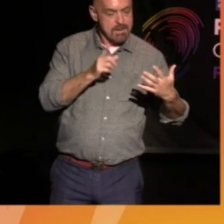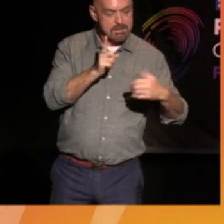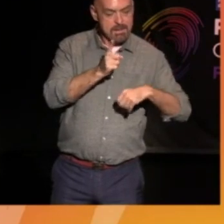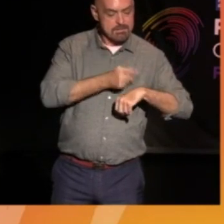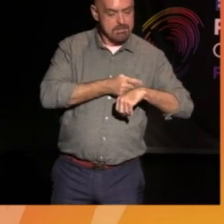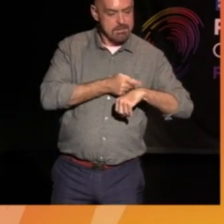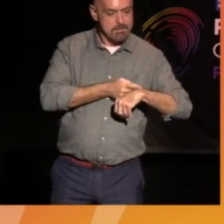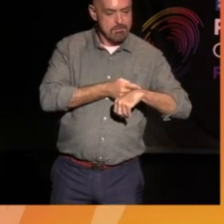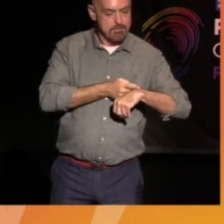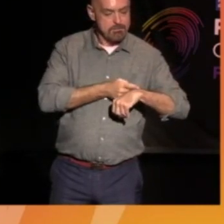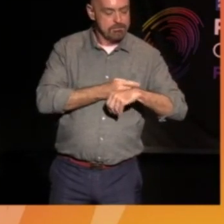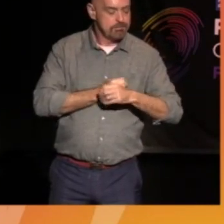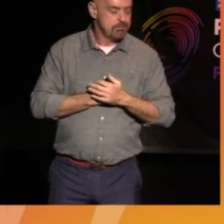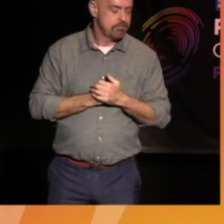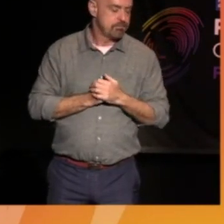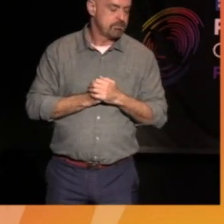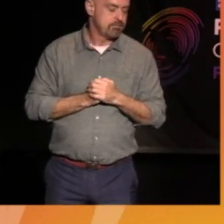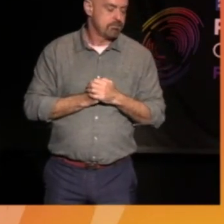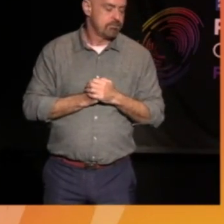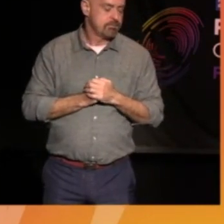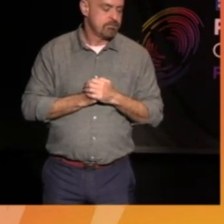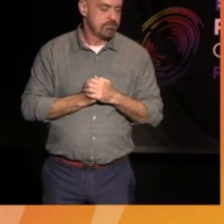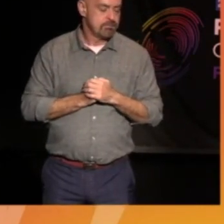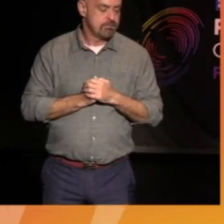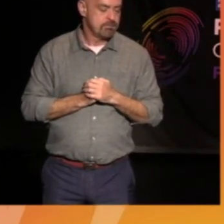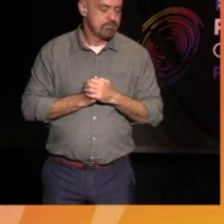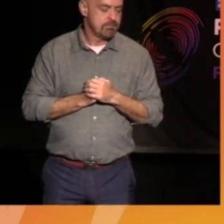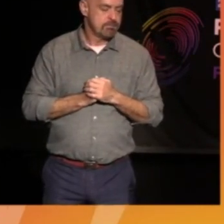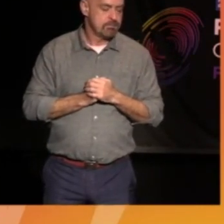then, say between